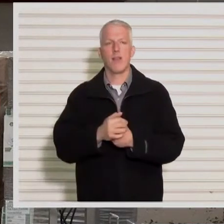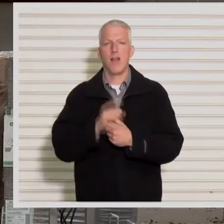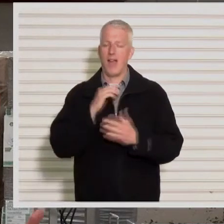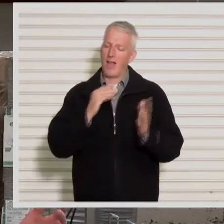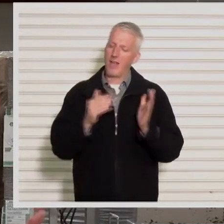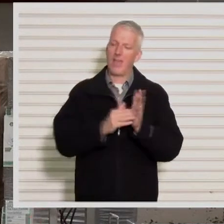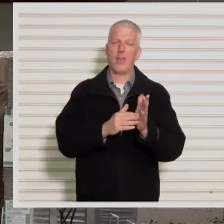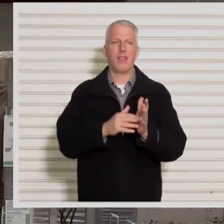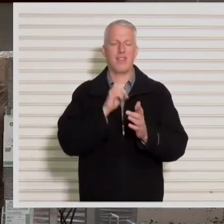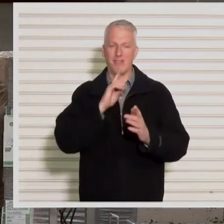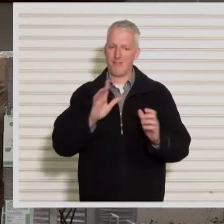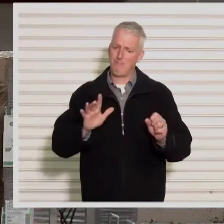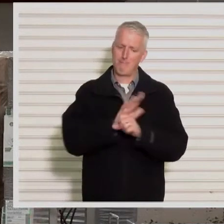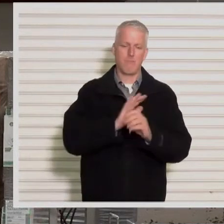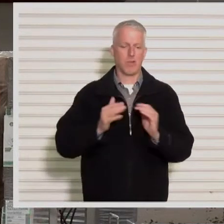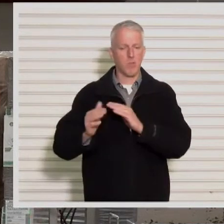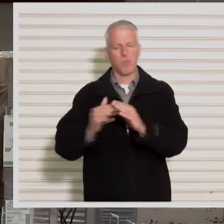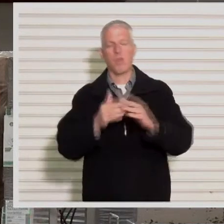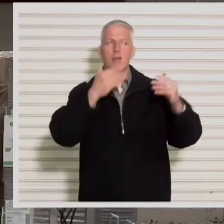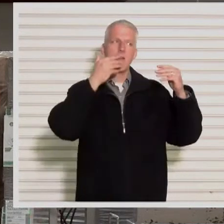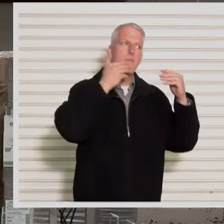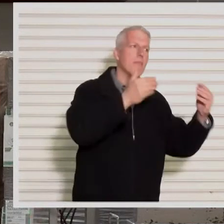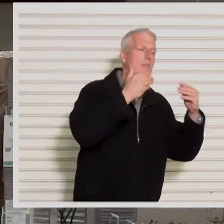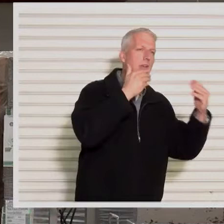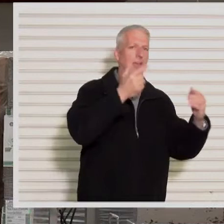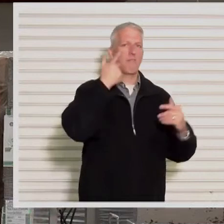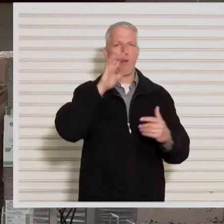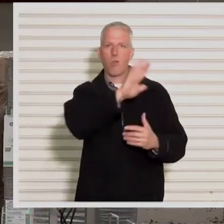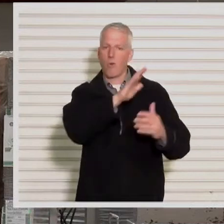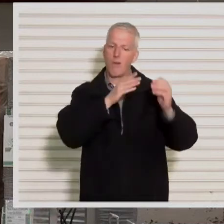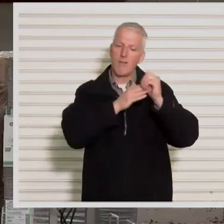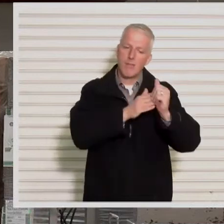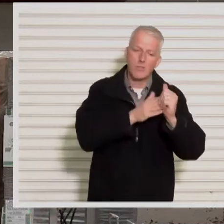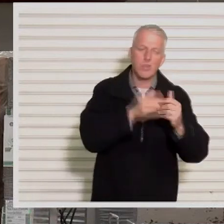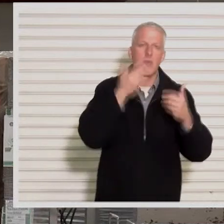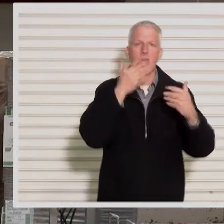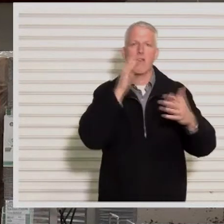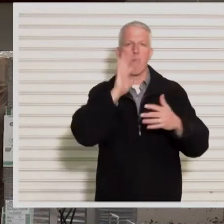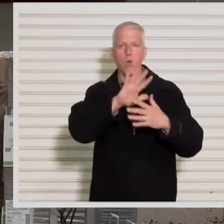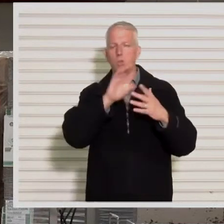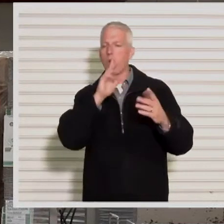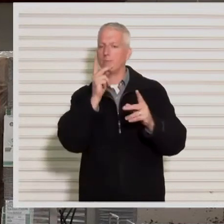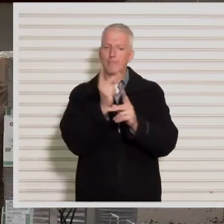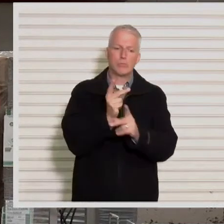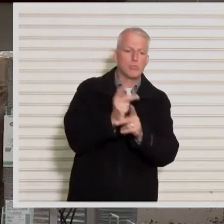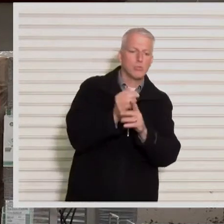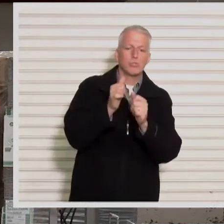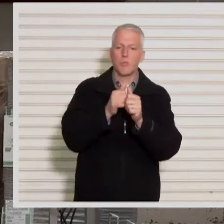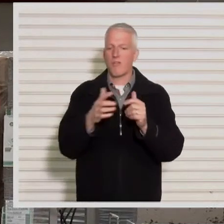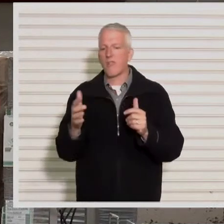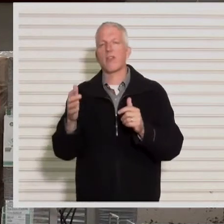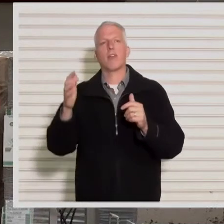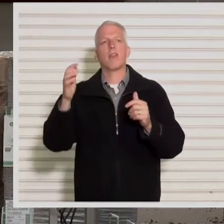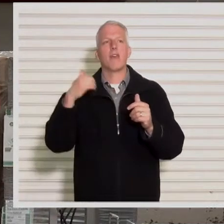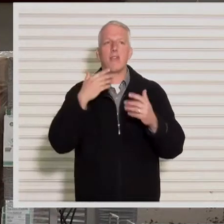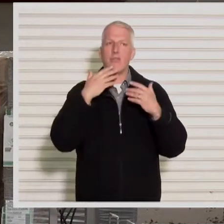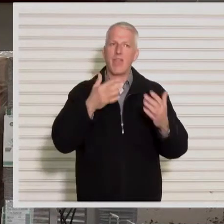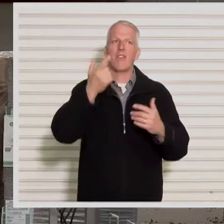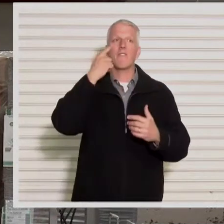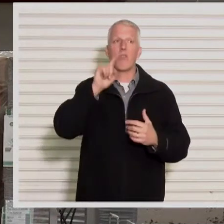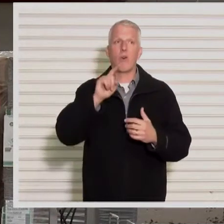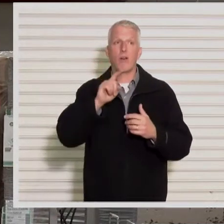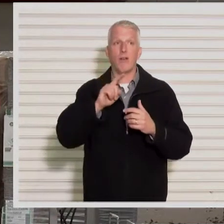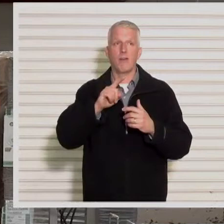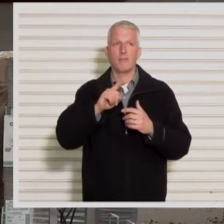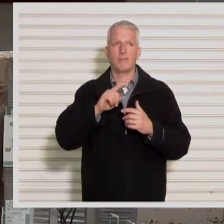again, to this entire community, thank you for your leadership, thank you for your stewardship, and thank you for